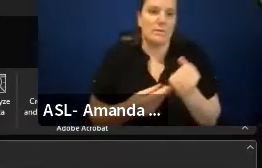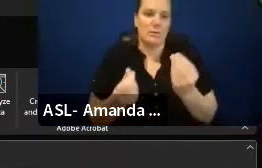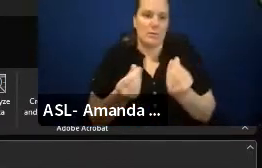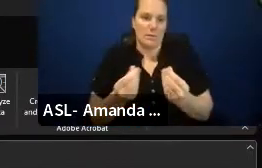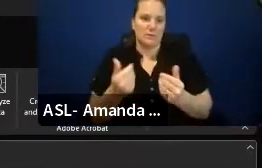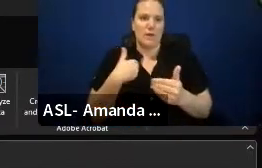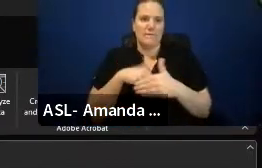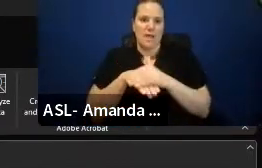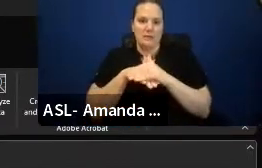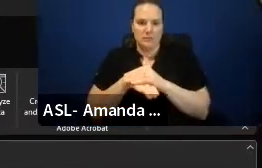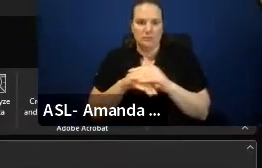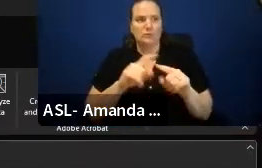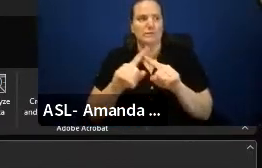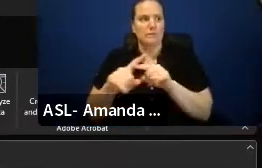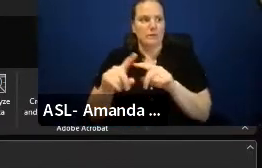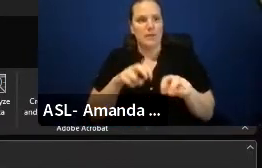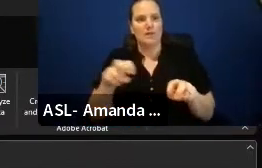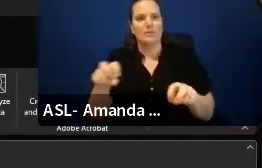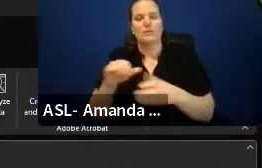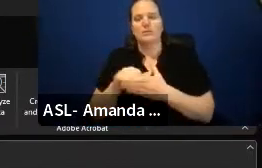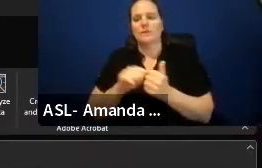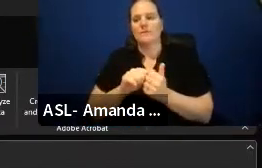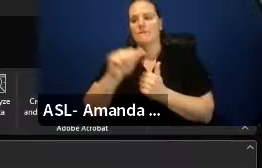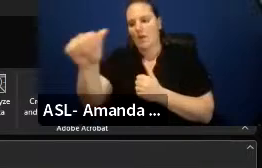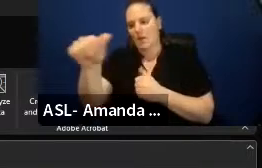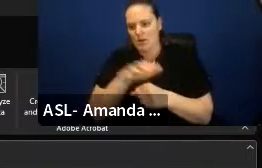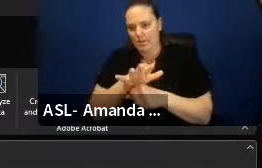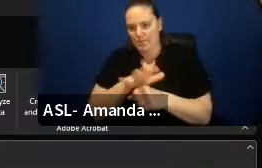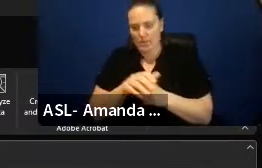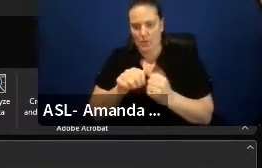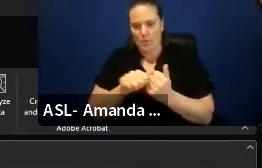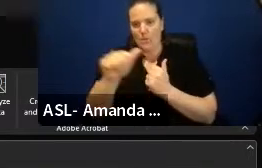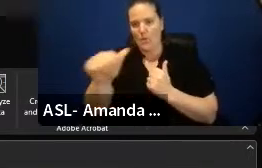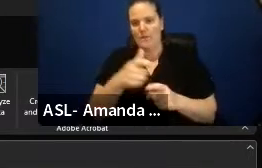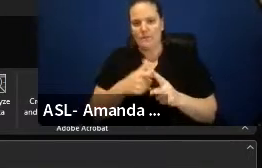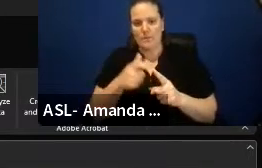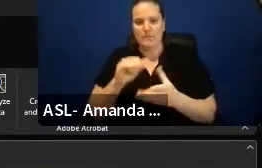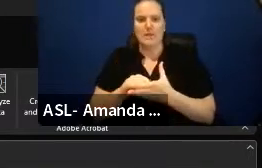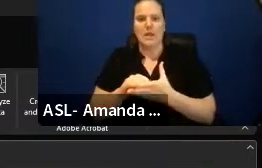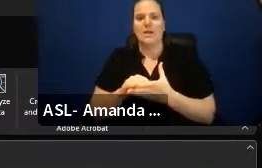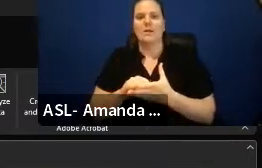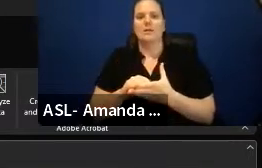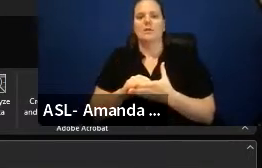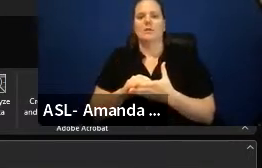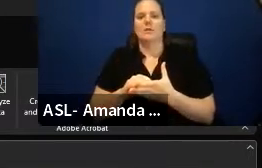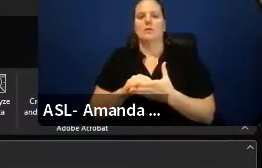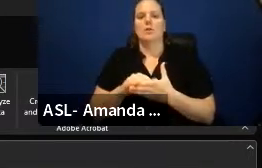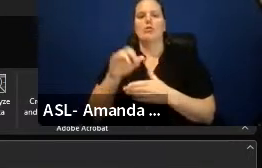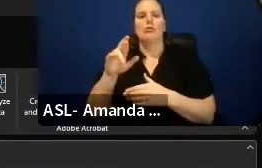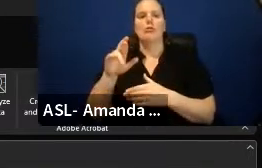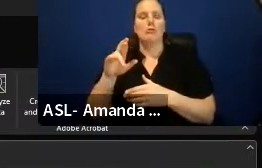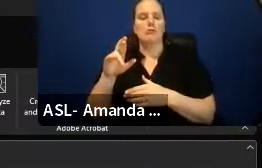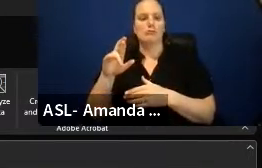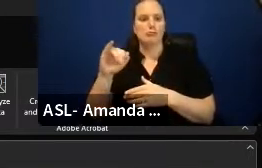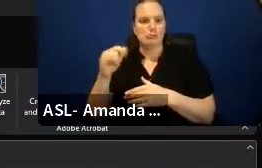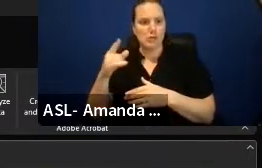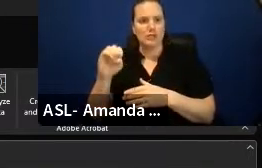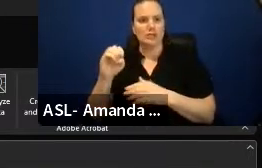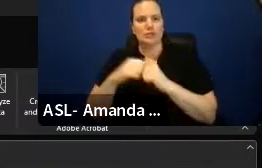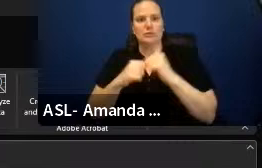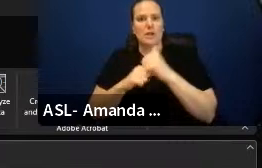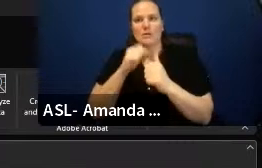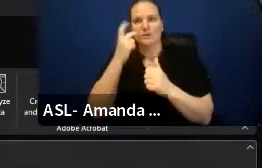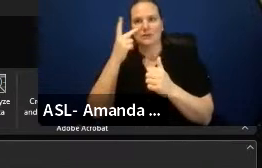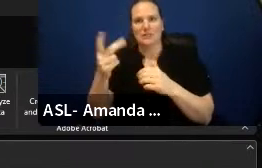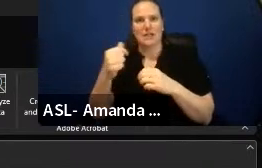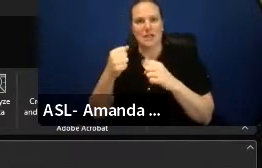river now are far enough away from the bridge construction that I don't see the impact. But we can certainly leave it